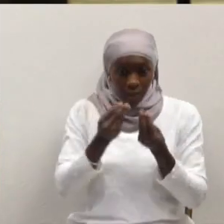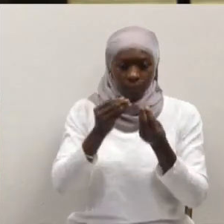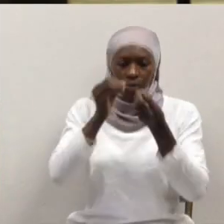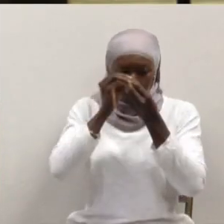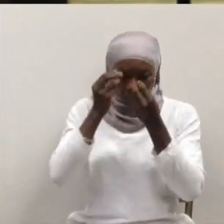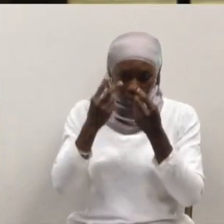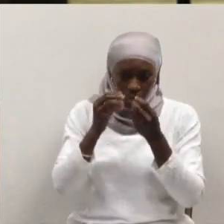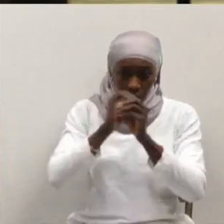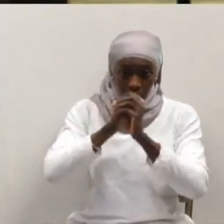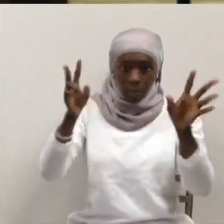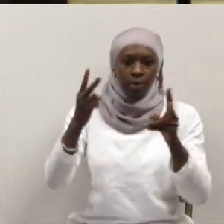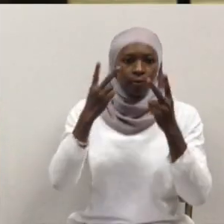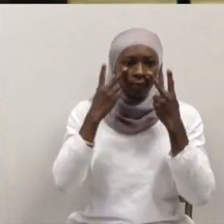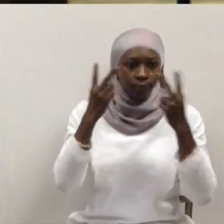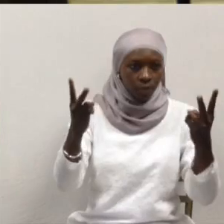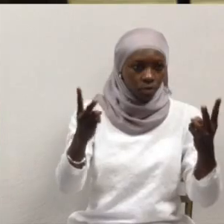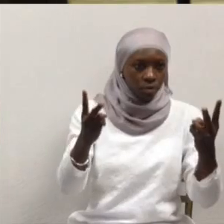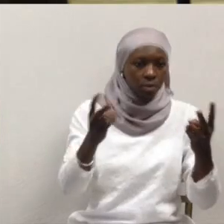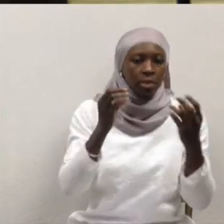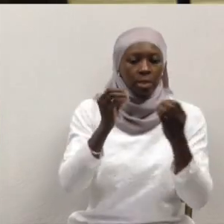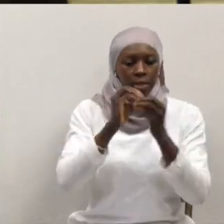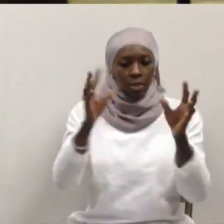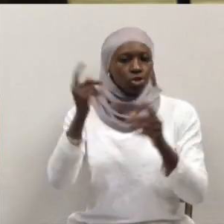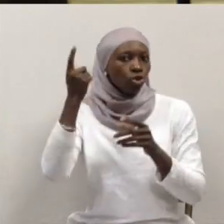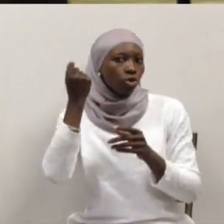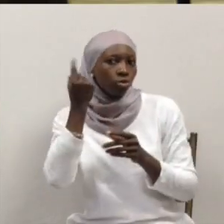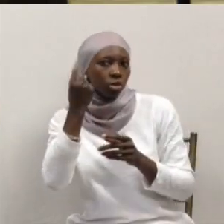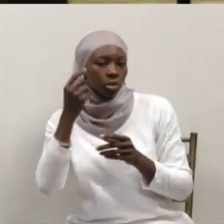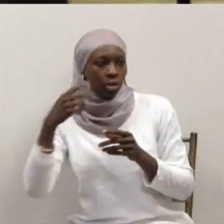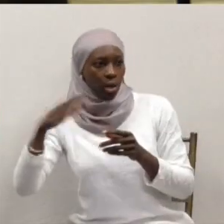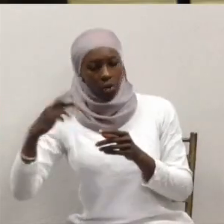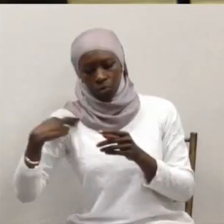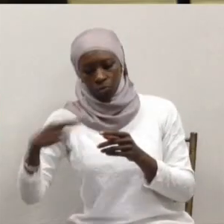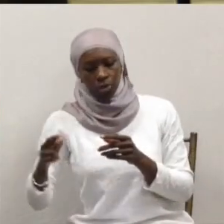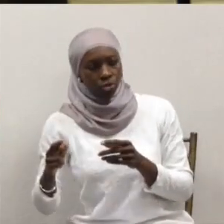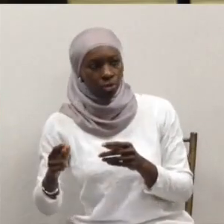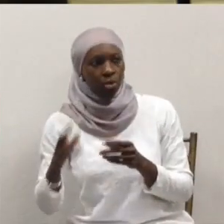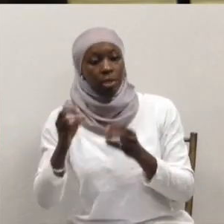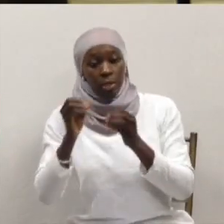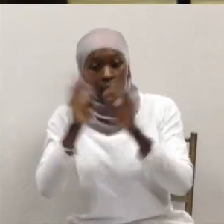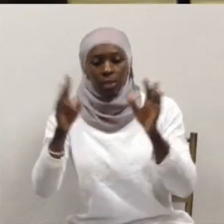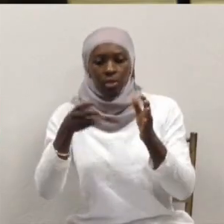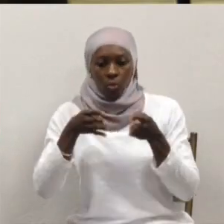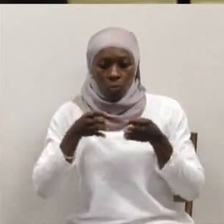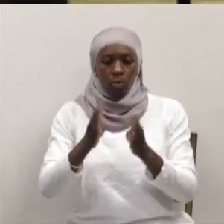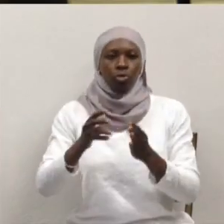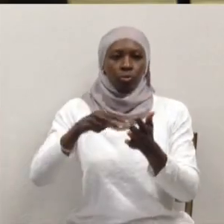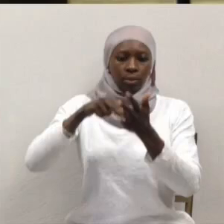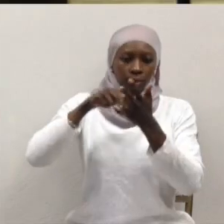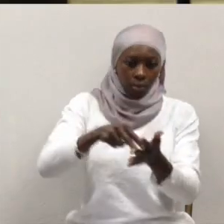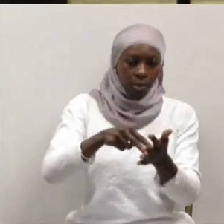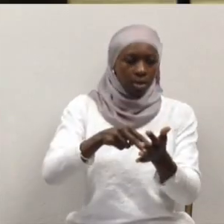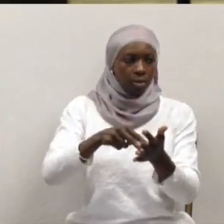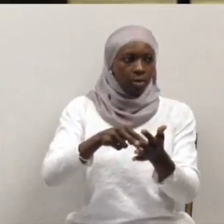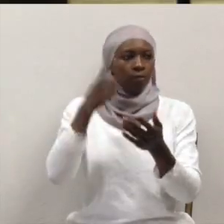clear understanding of our deen and clear strength in our heart to stand for truth and fear none but Allah